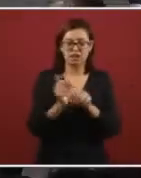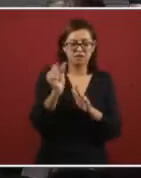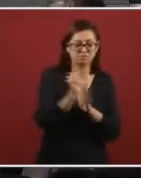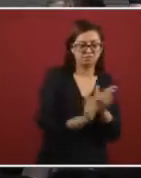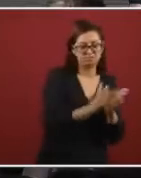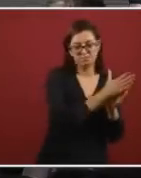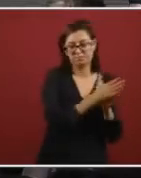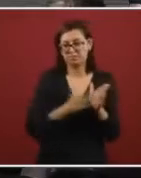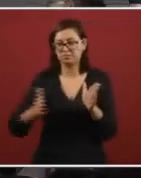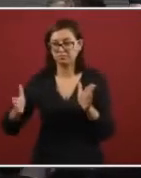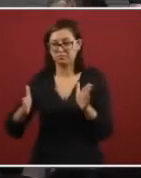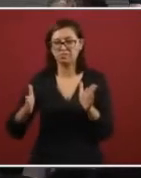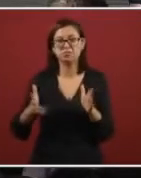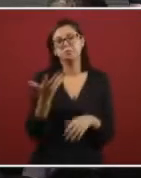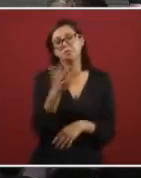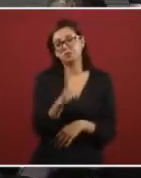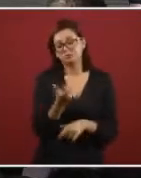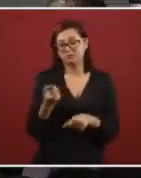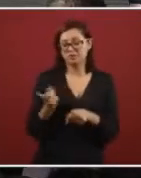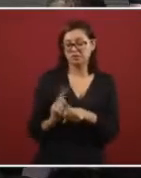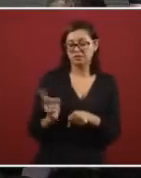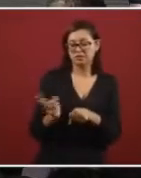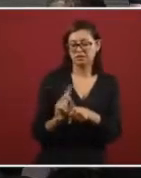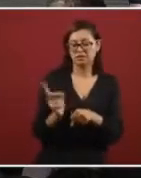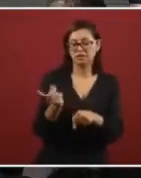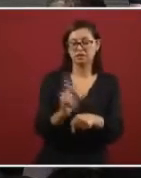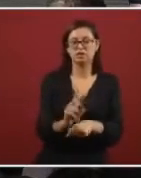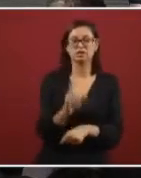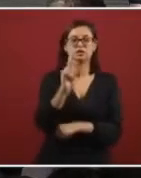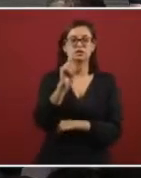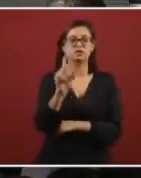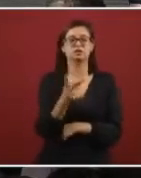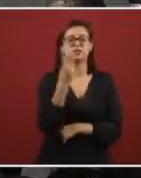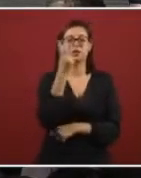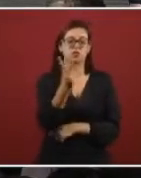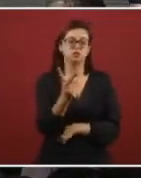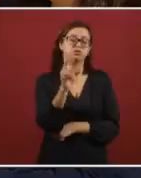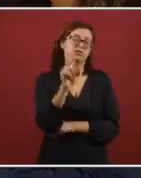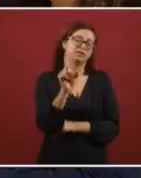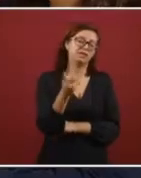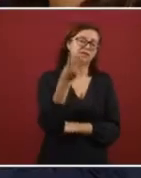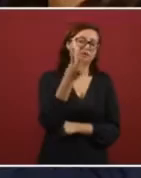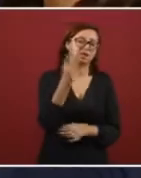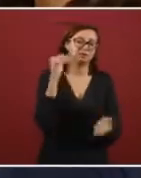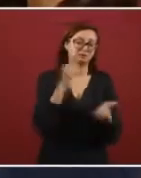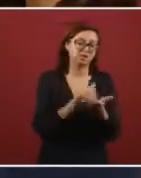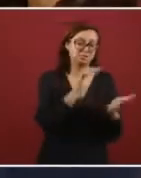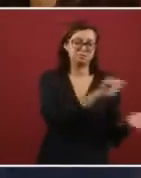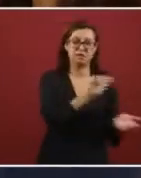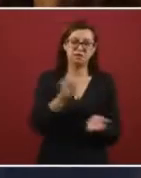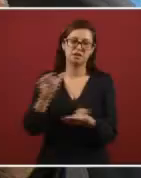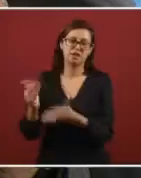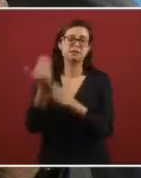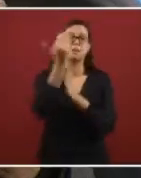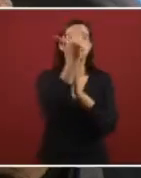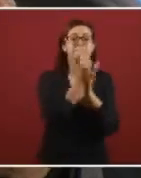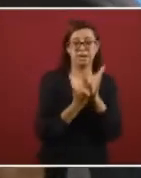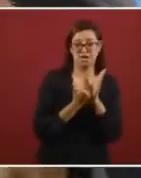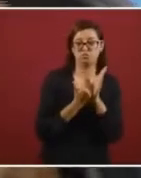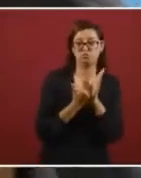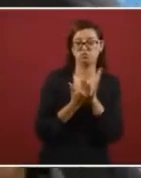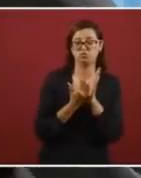within the days of the month, daily deferment of 31,000 barrels.